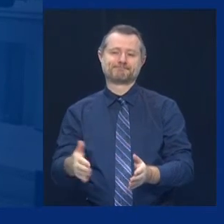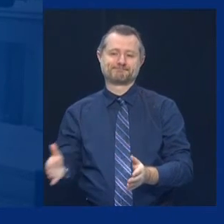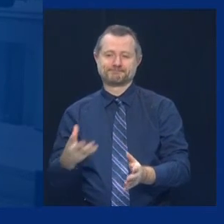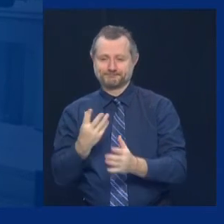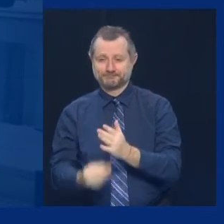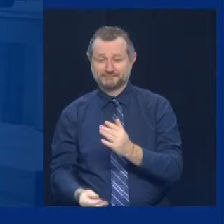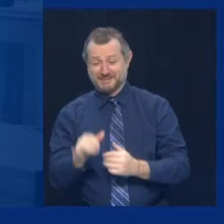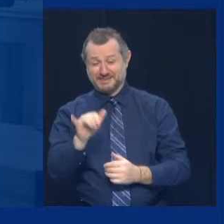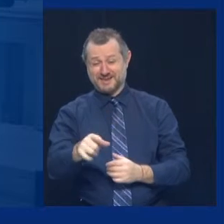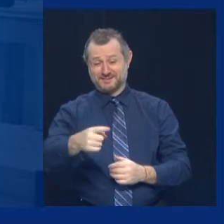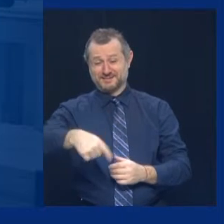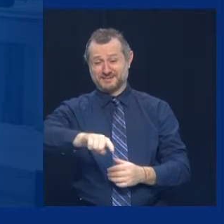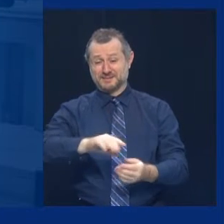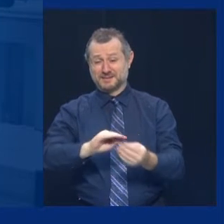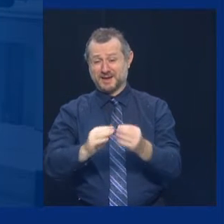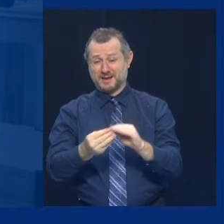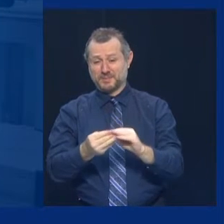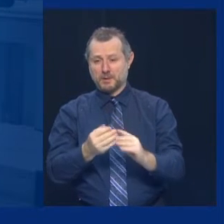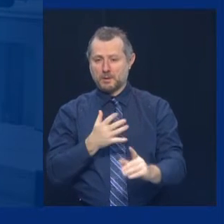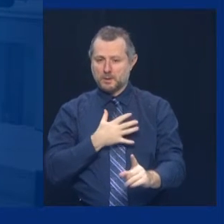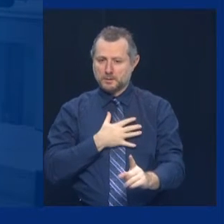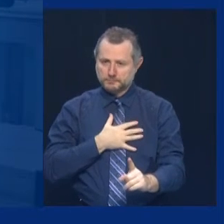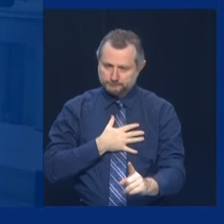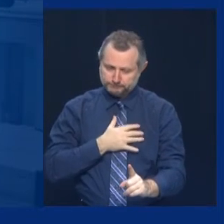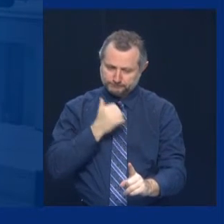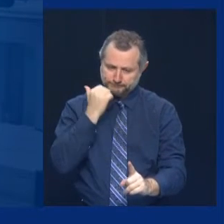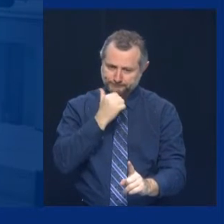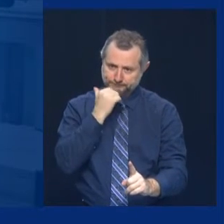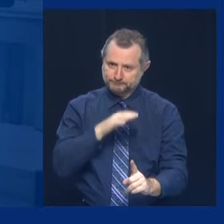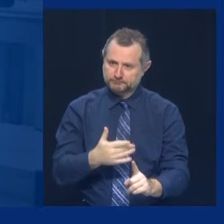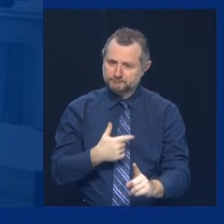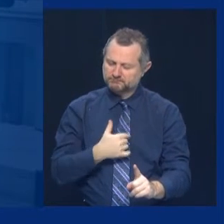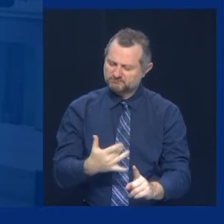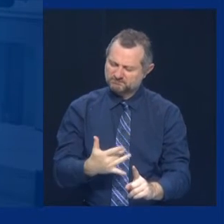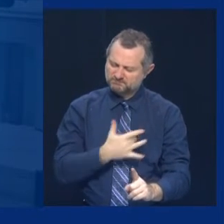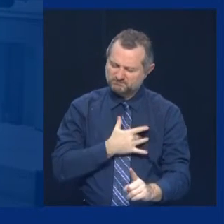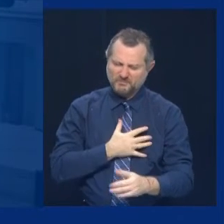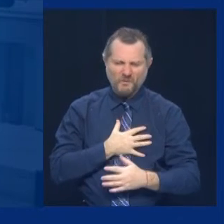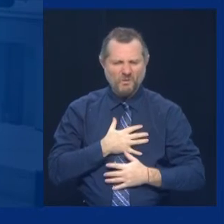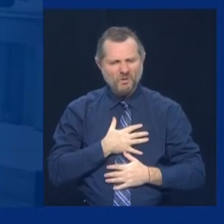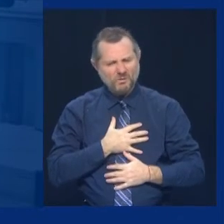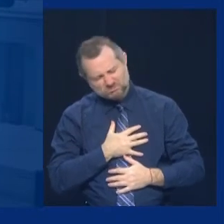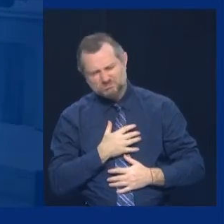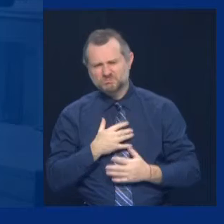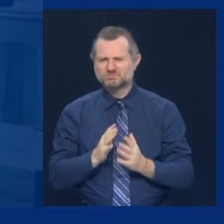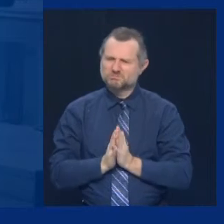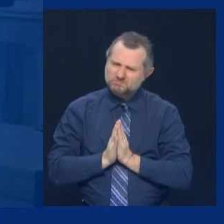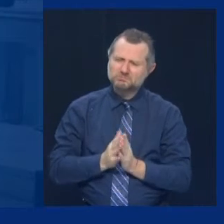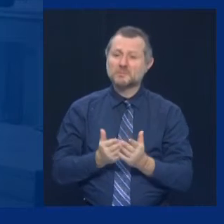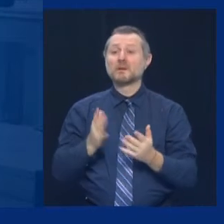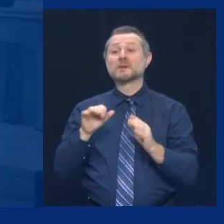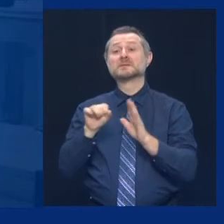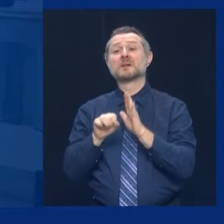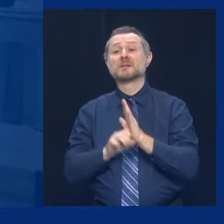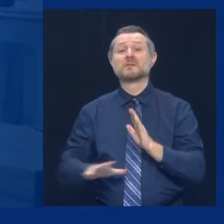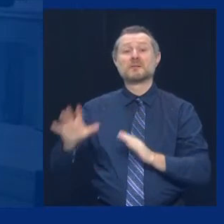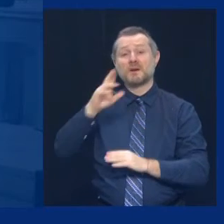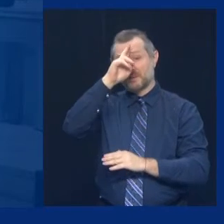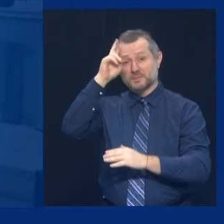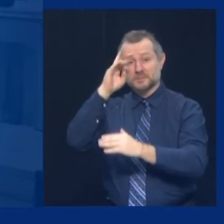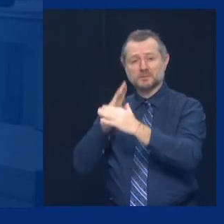number every day for 296 days. Statewide hospitalizations are up